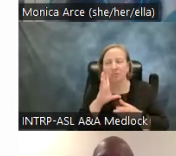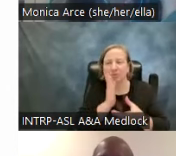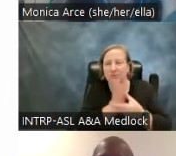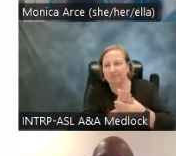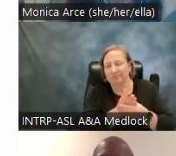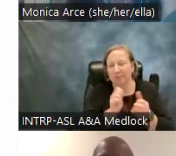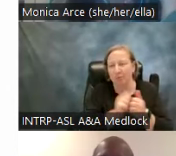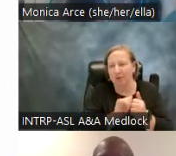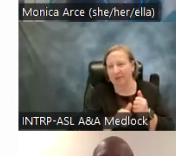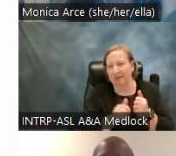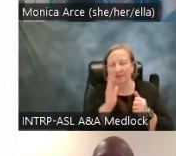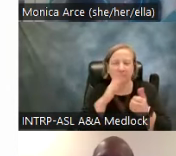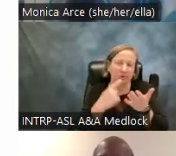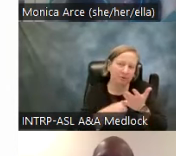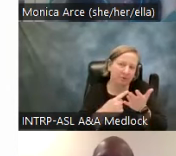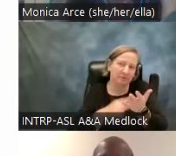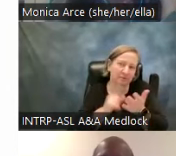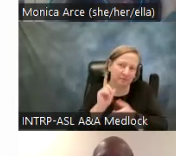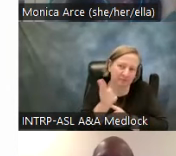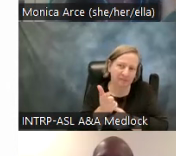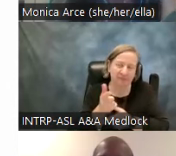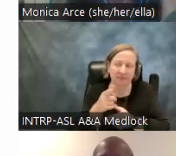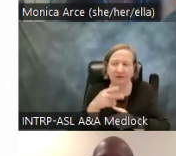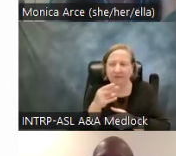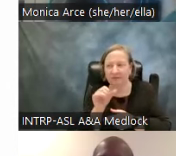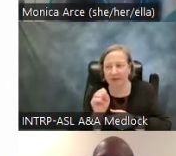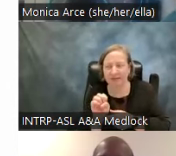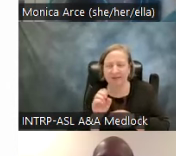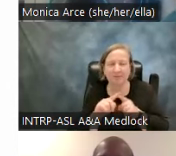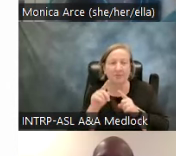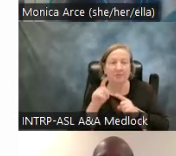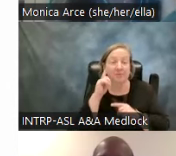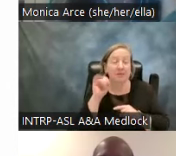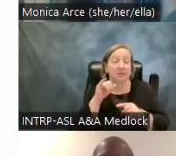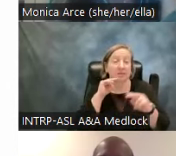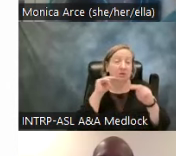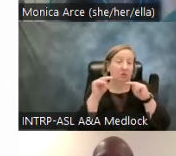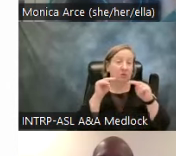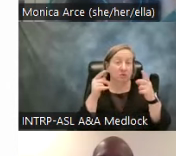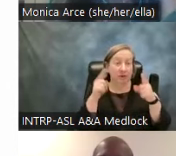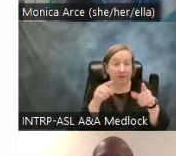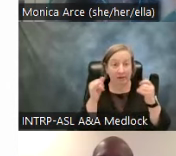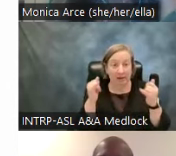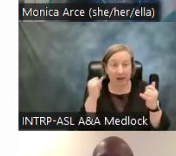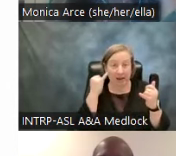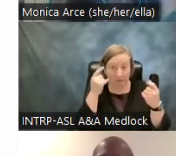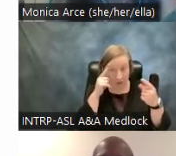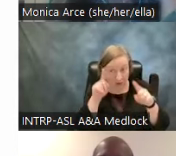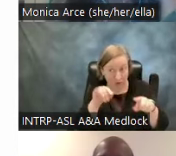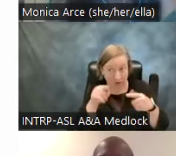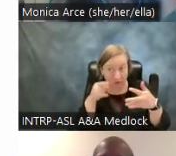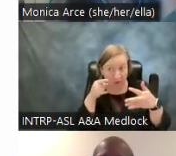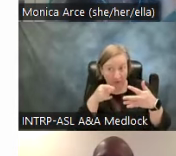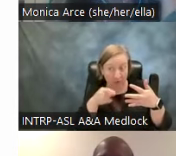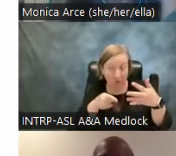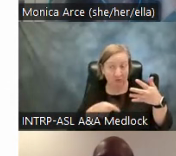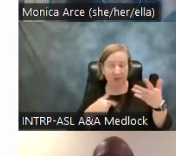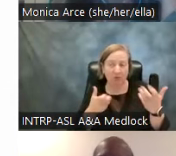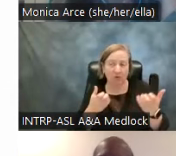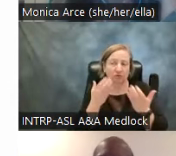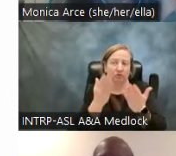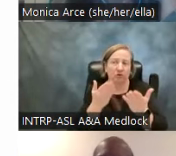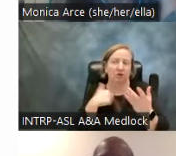in the later phases. But because these negotiations are going on now, if we agree to these points, I'd like to suggest